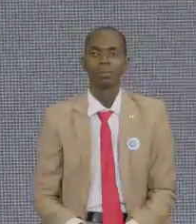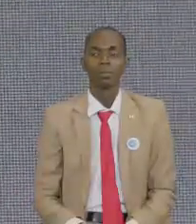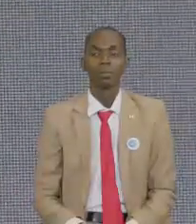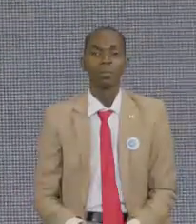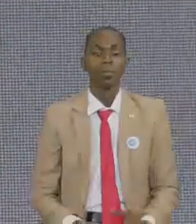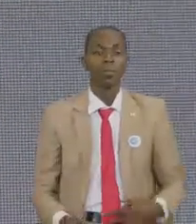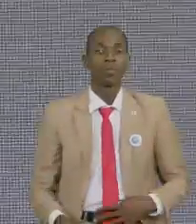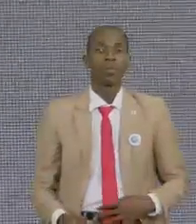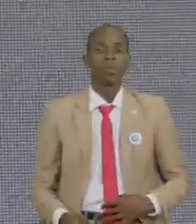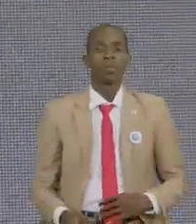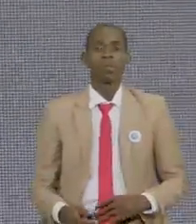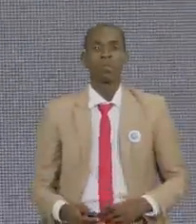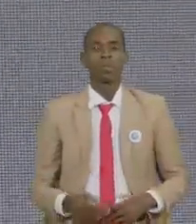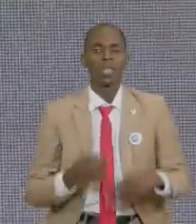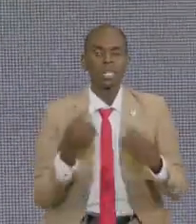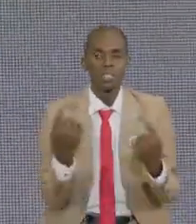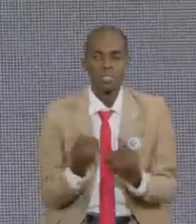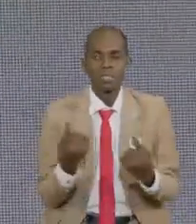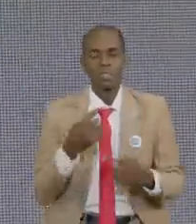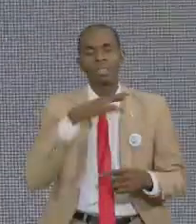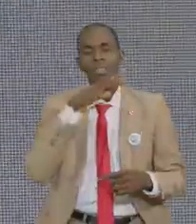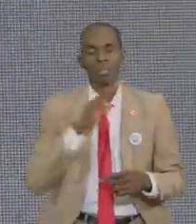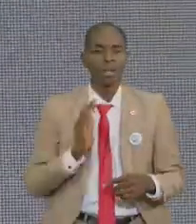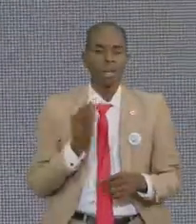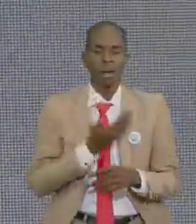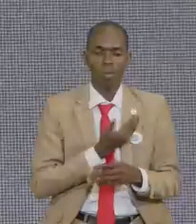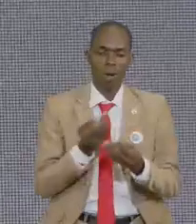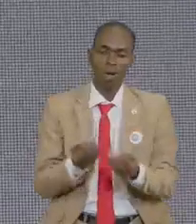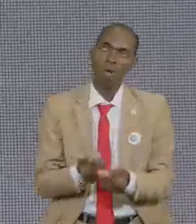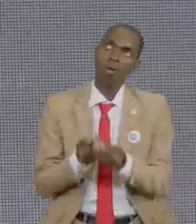Sin defiles our offering.